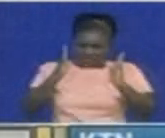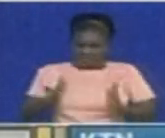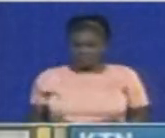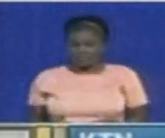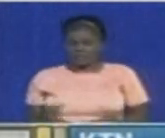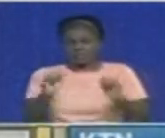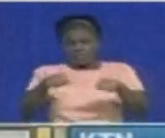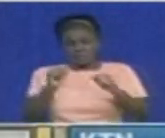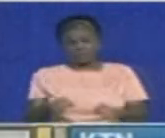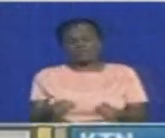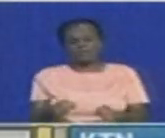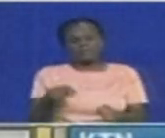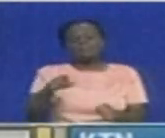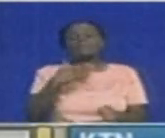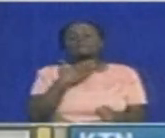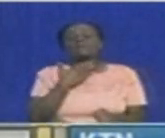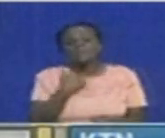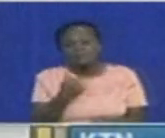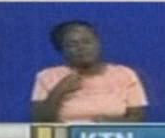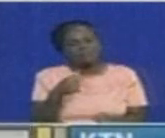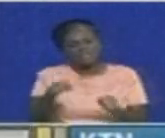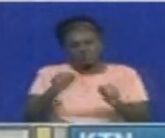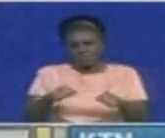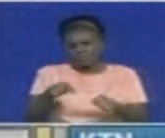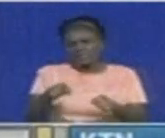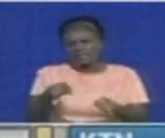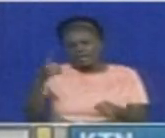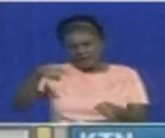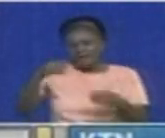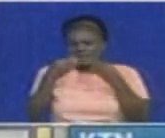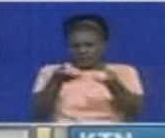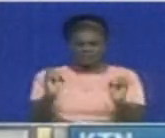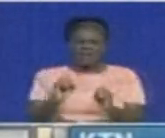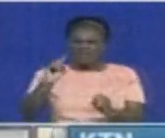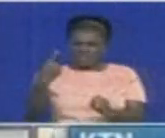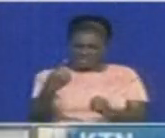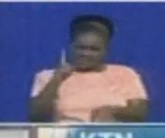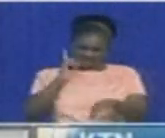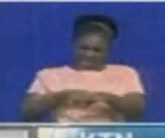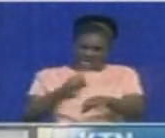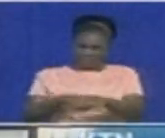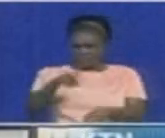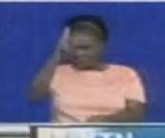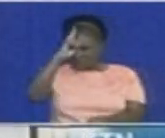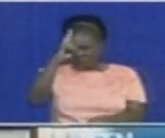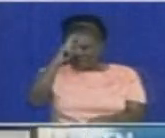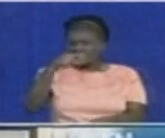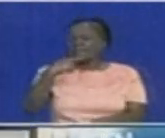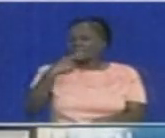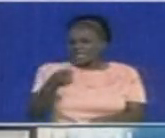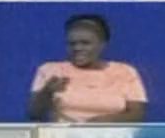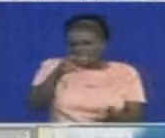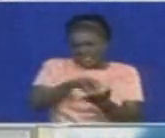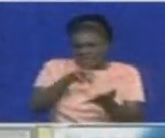that comes from outside might preach radicalism, may not be the right answer. It's not the first time police are taking this hard stance on